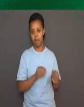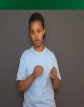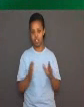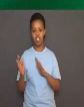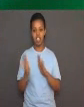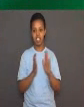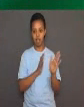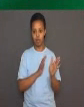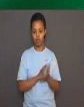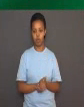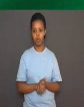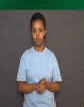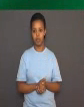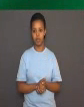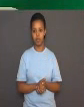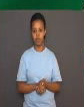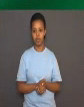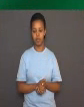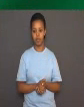Students, let's get ready.